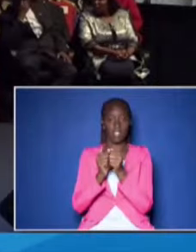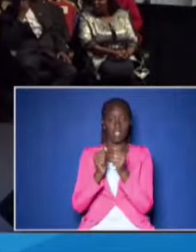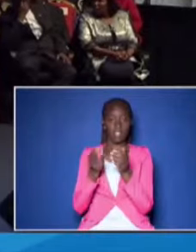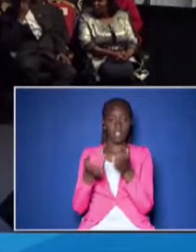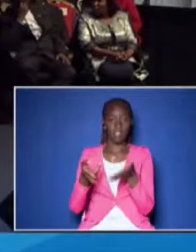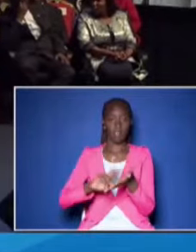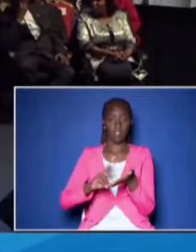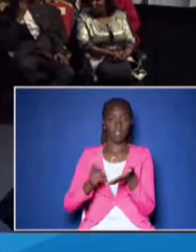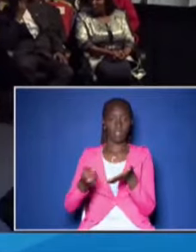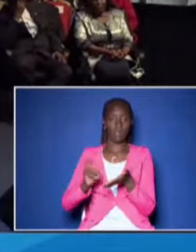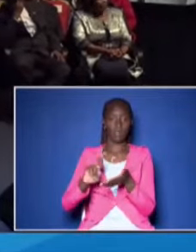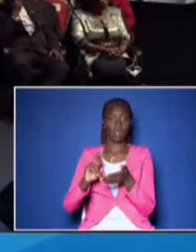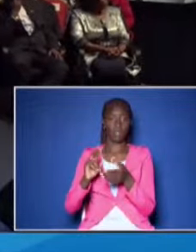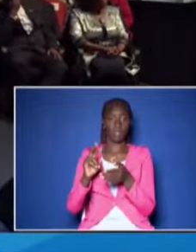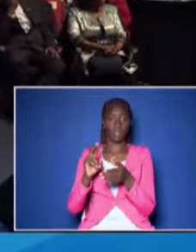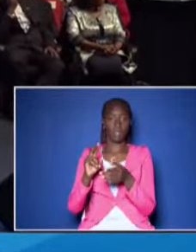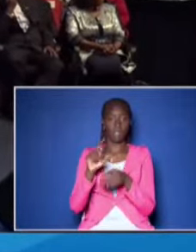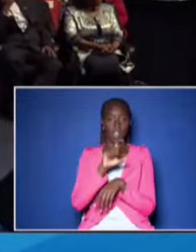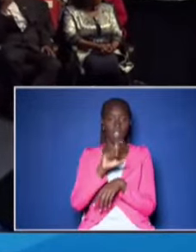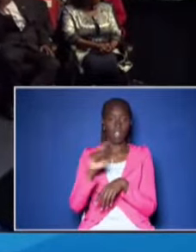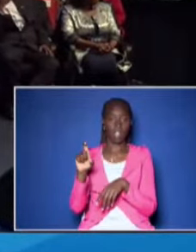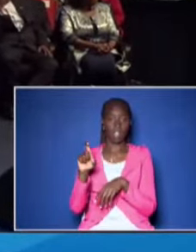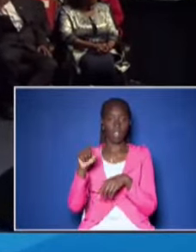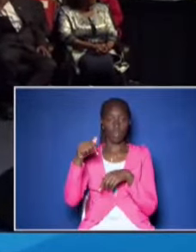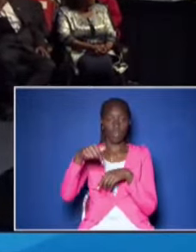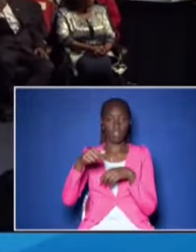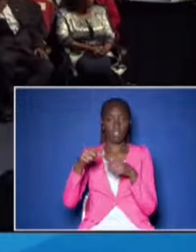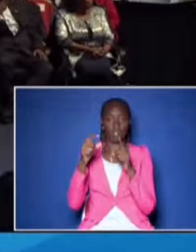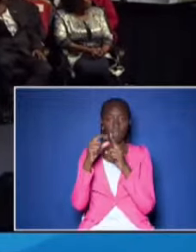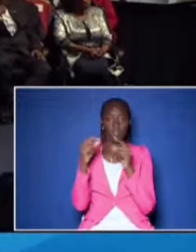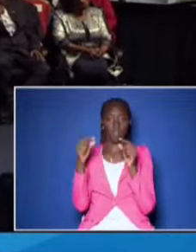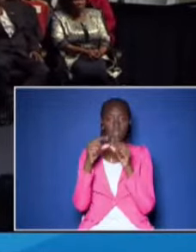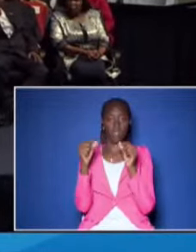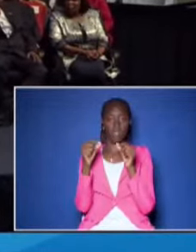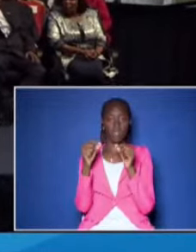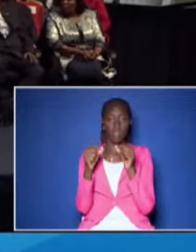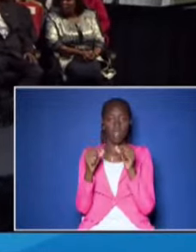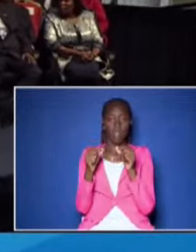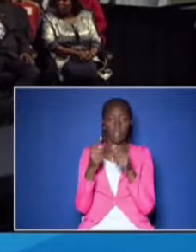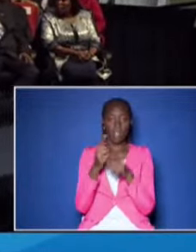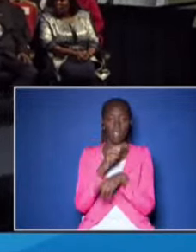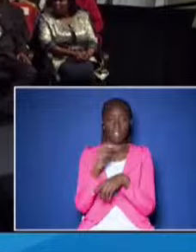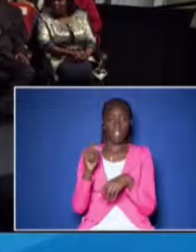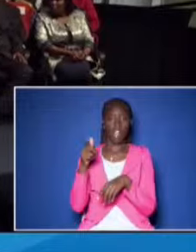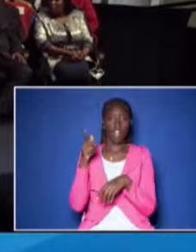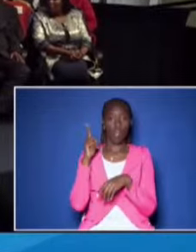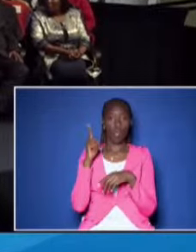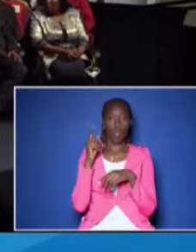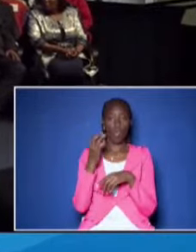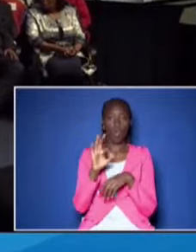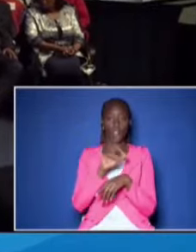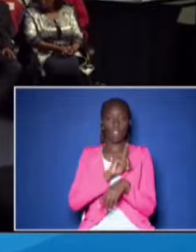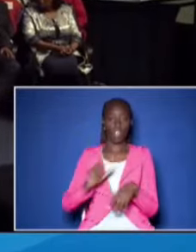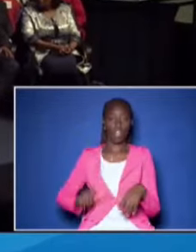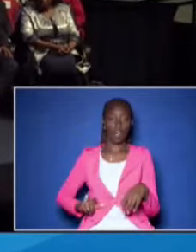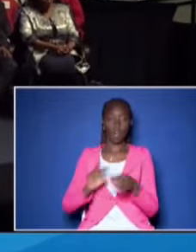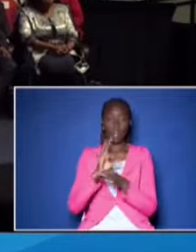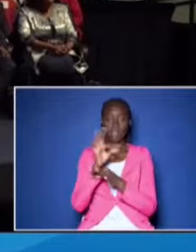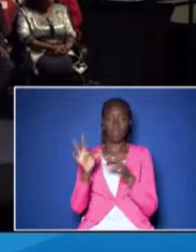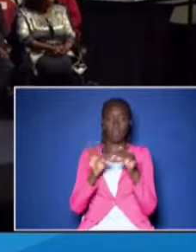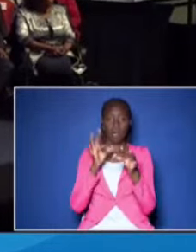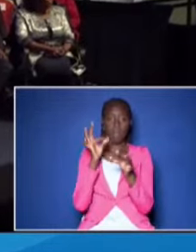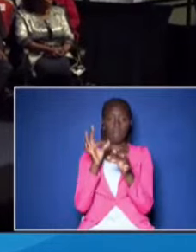Bible this is my message this is my message the law of the Lord is perfect